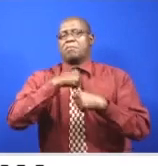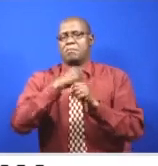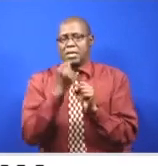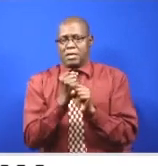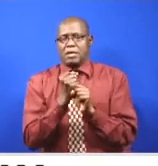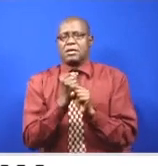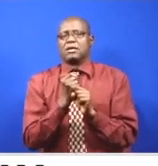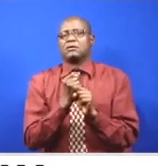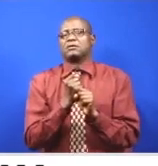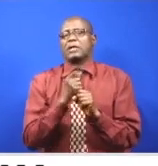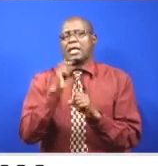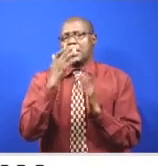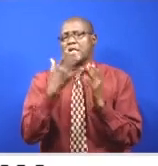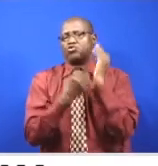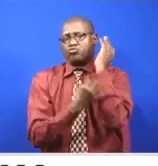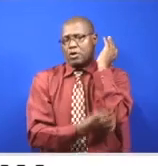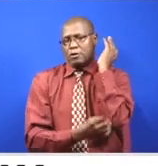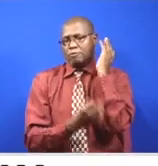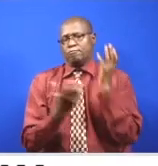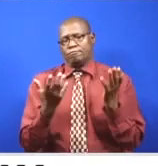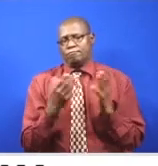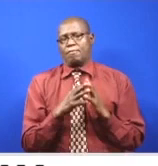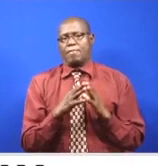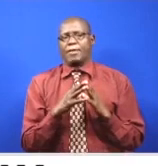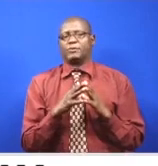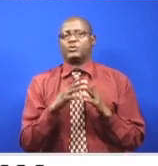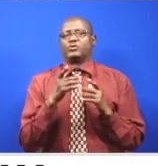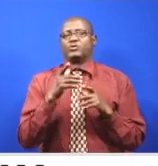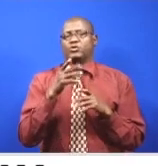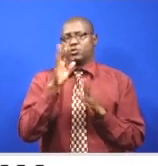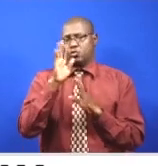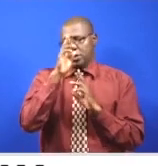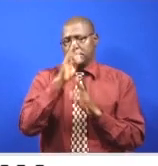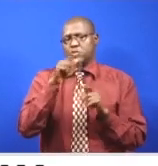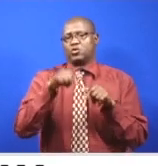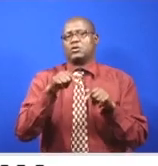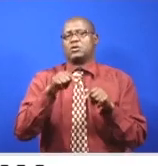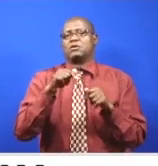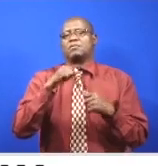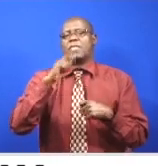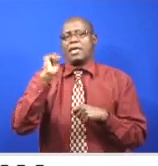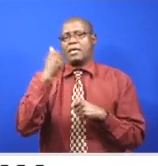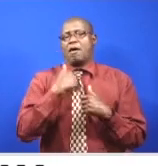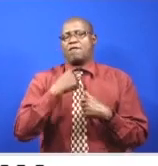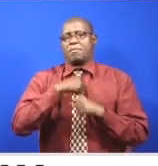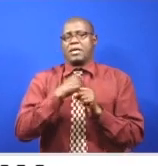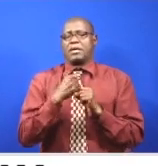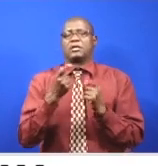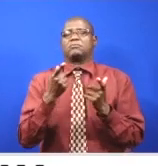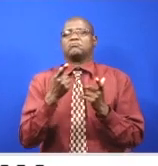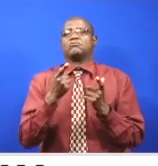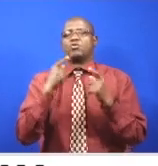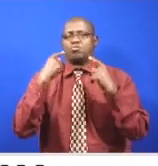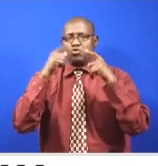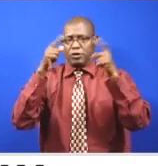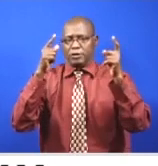great indignity. Your Excellency, today, Kenya has made a considerable progress in the tech